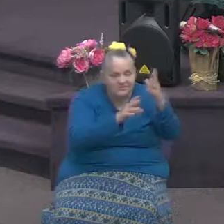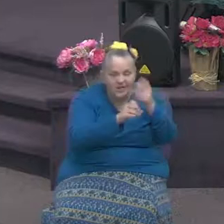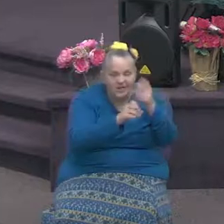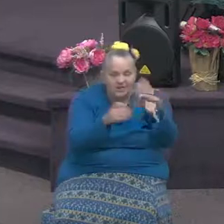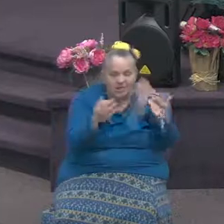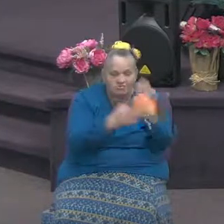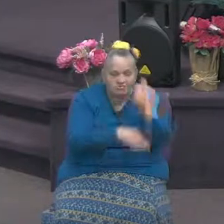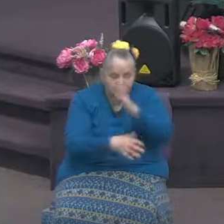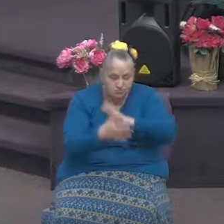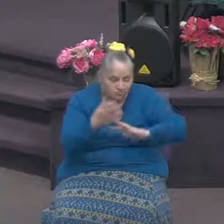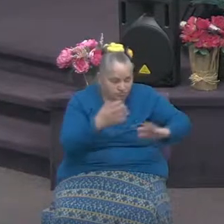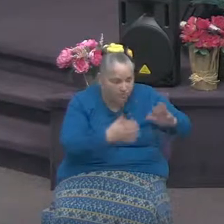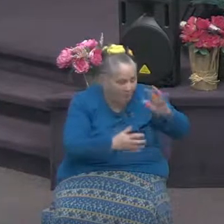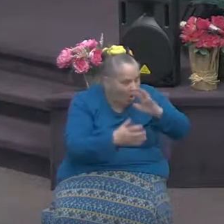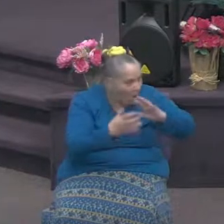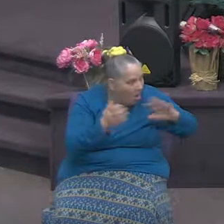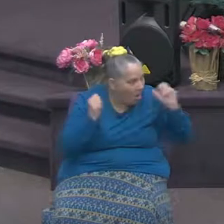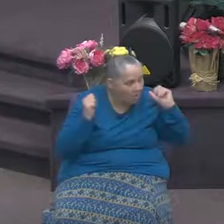you through the storm.